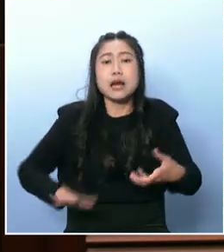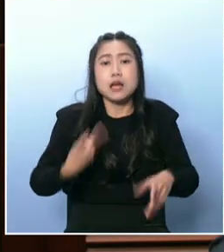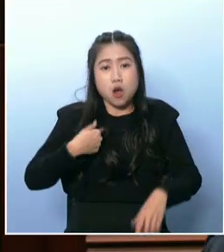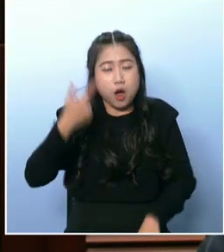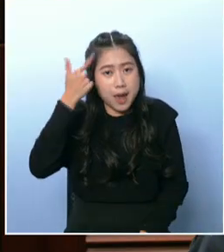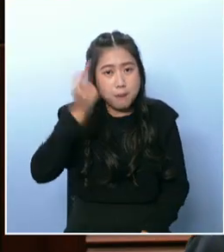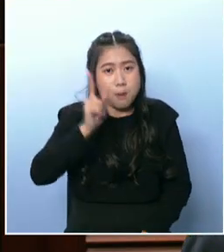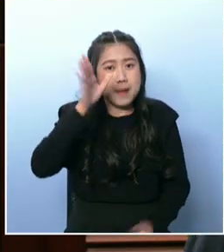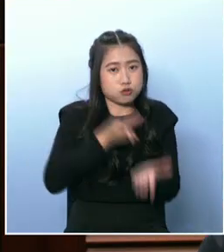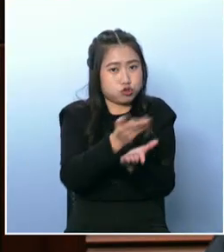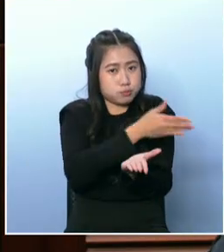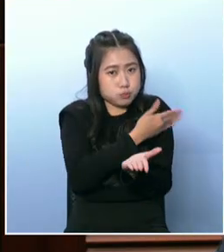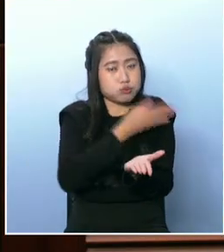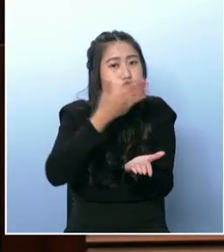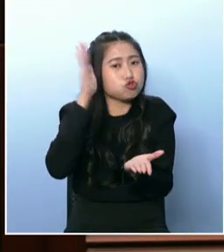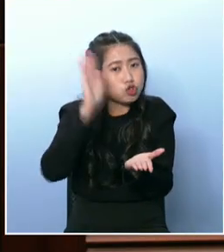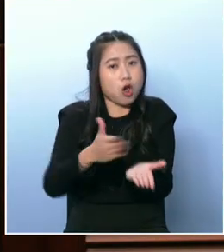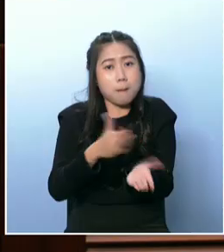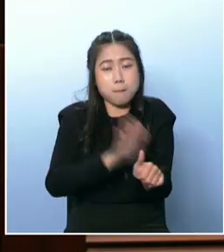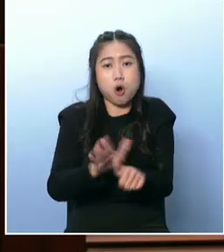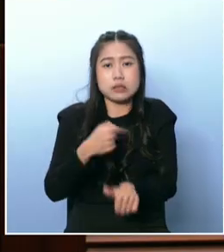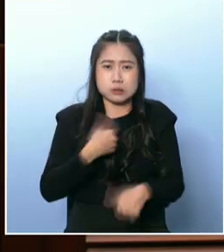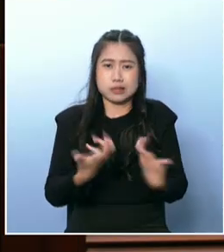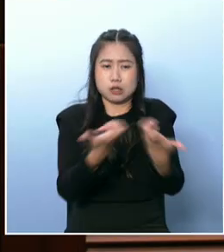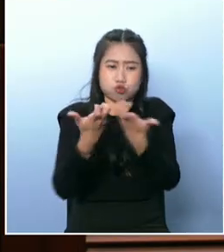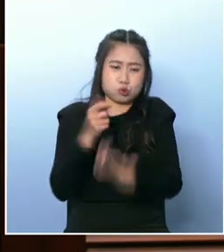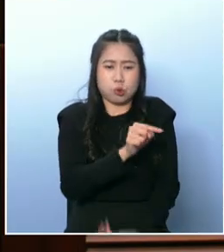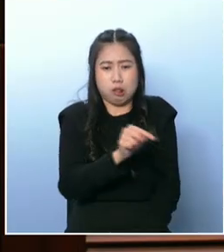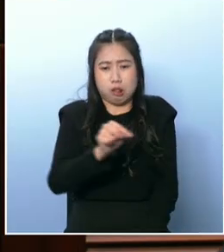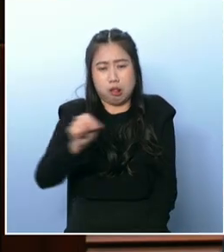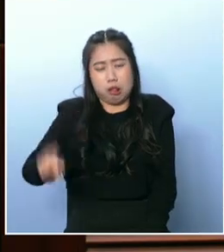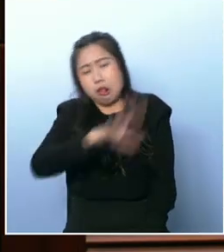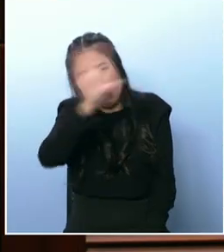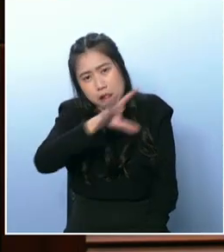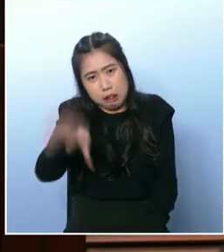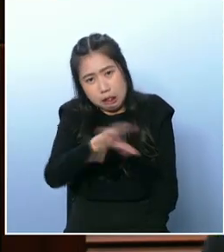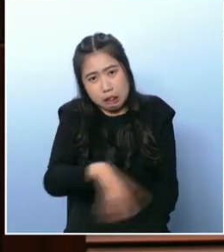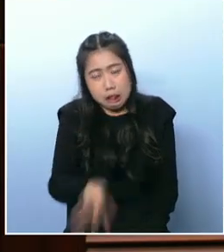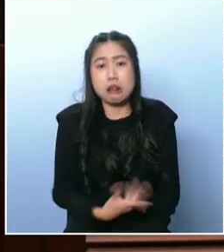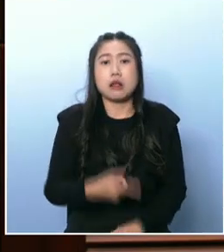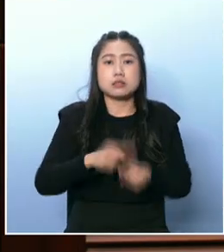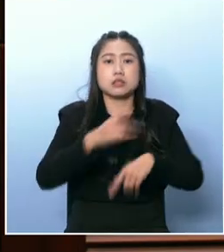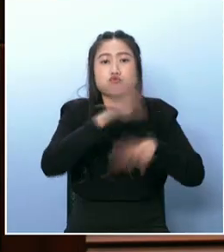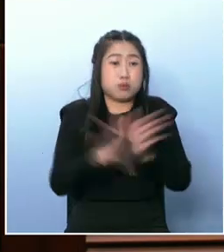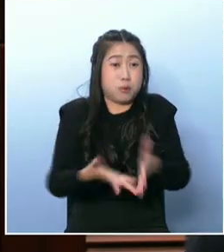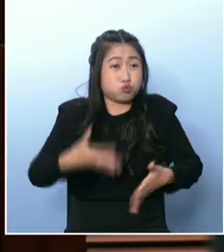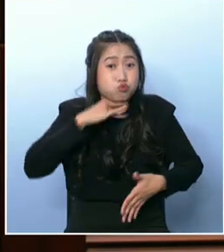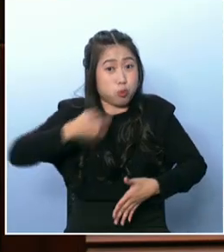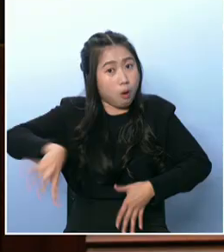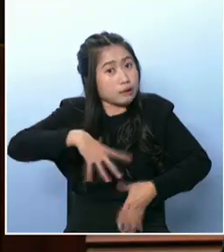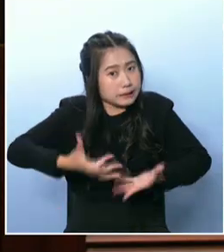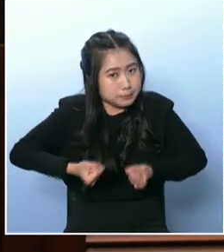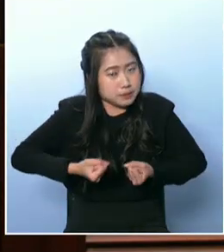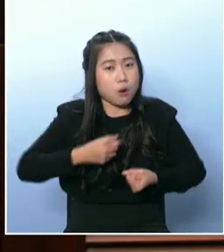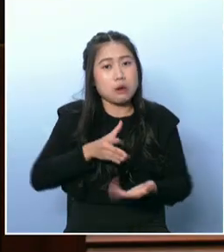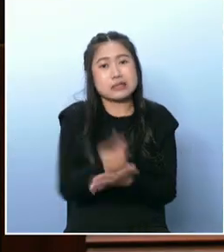of service, we don't need this meeting at all. So I would like to know in future, how are you going to help them? You are just giving us an account